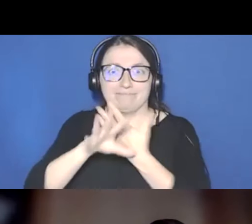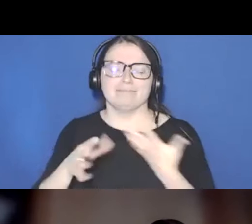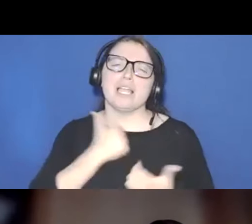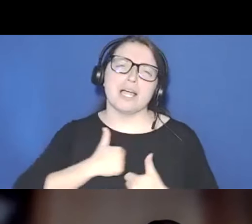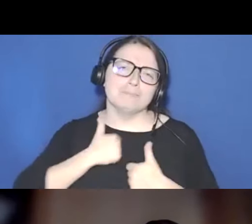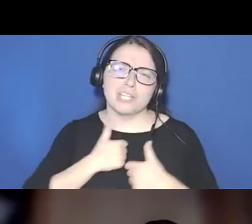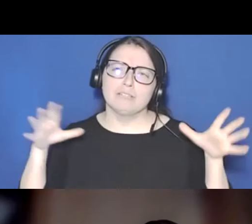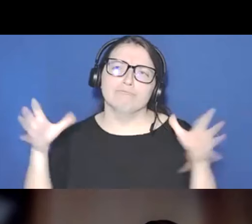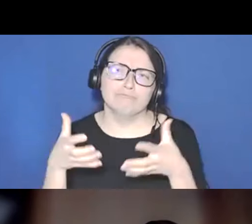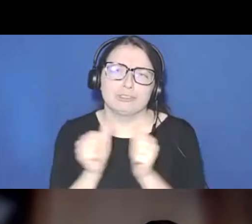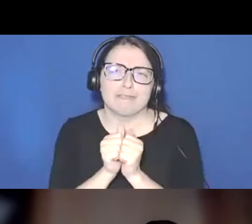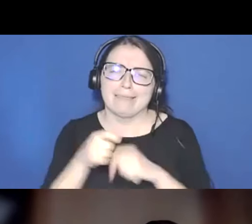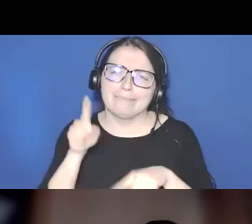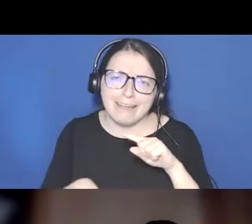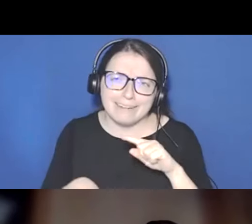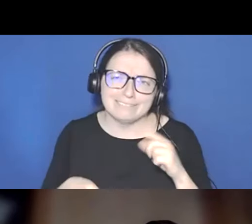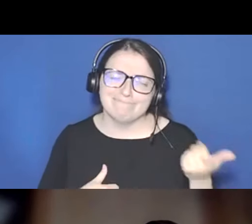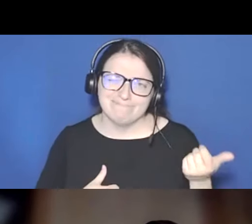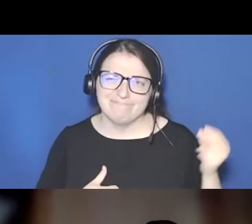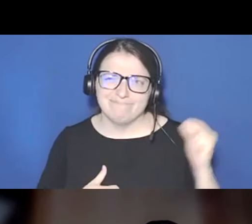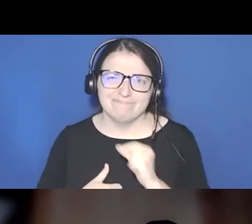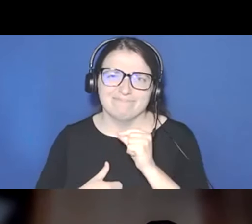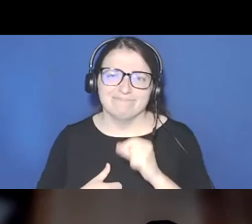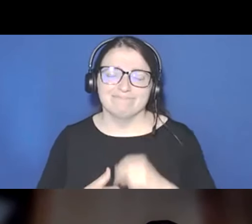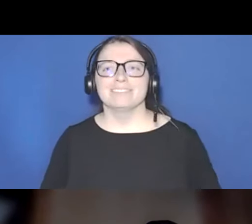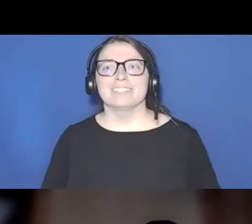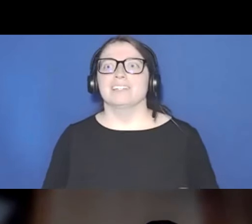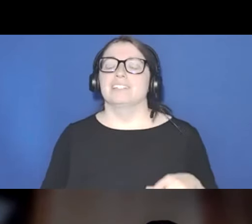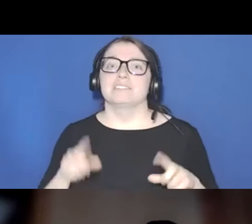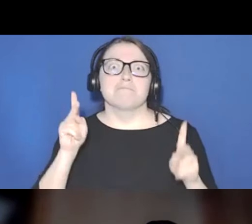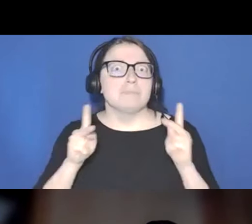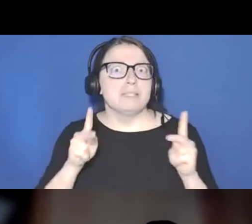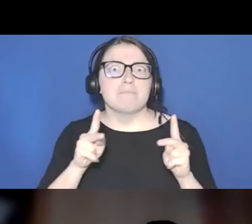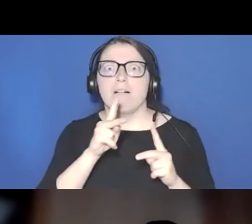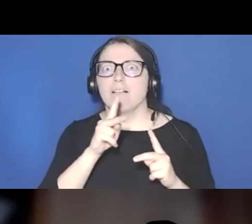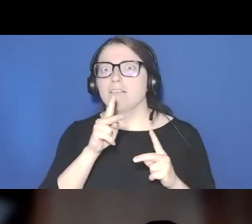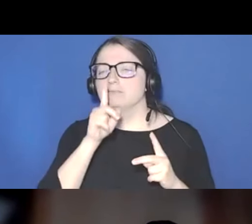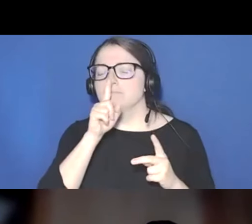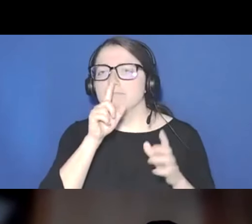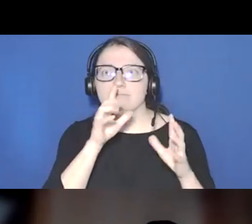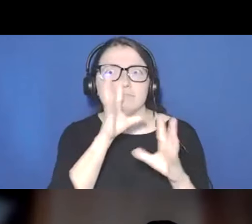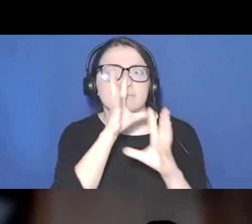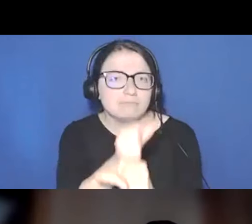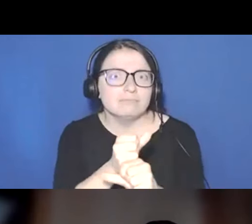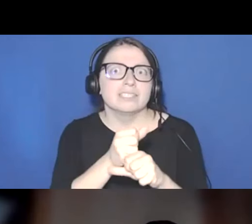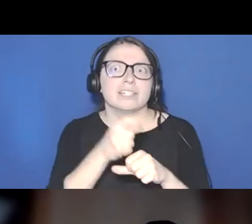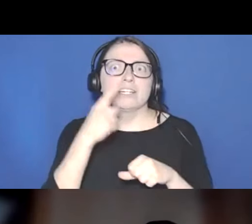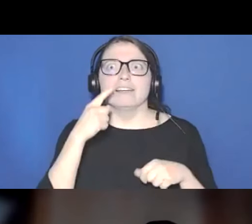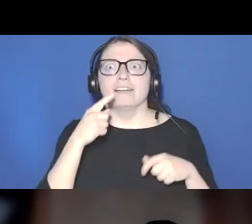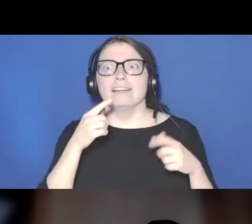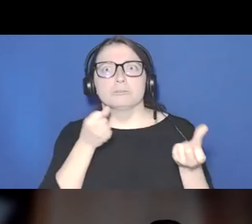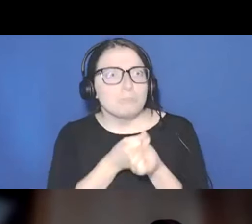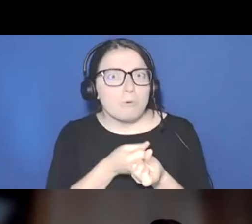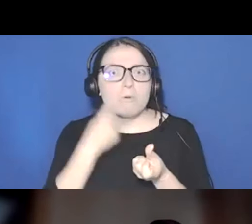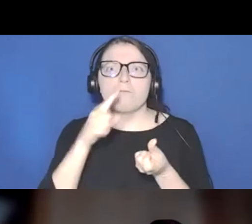together because it's so exciting to see the outpouring of interest and support for families and providers